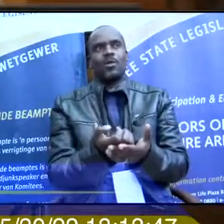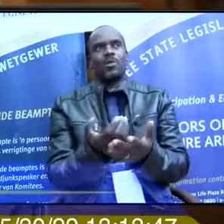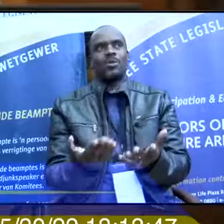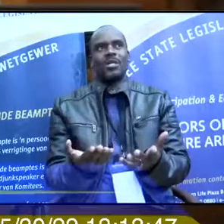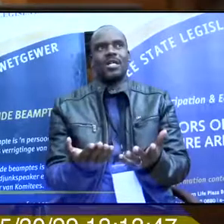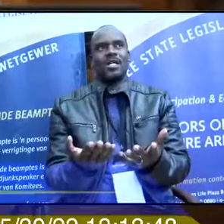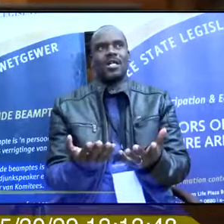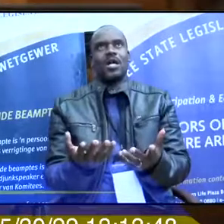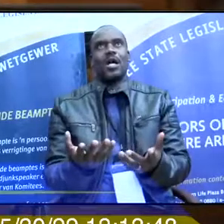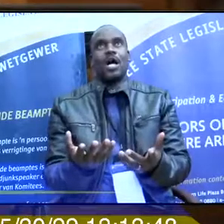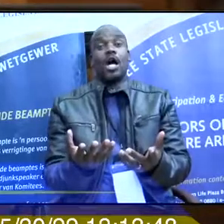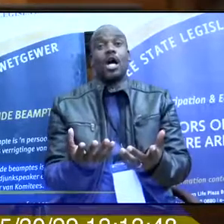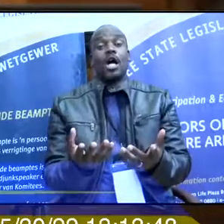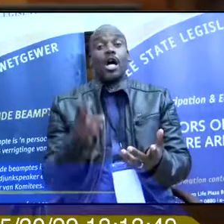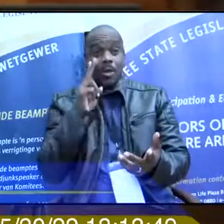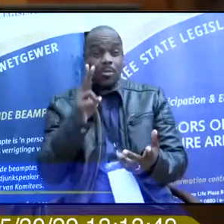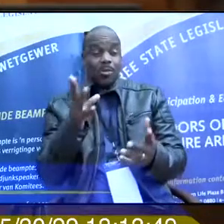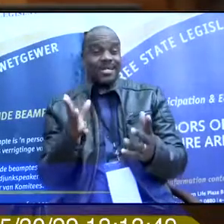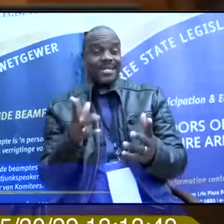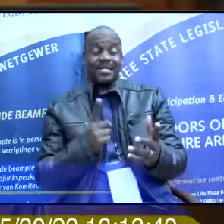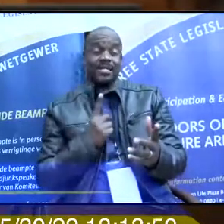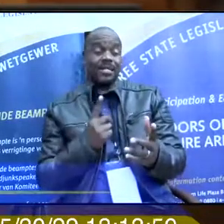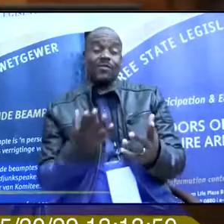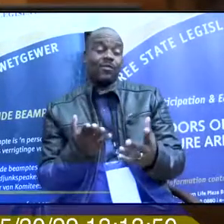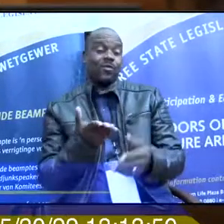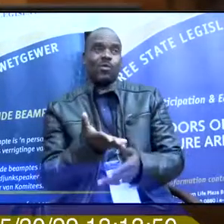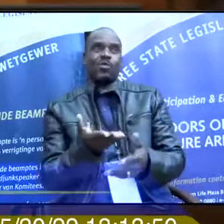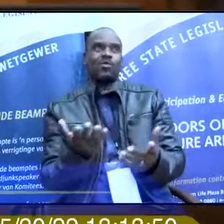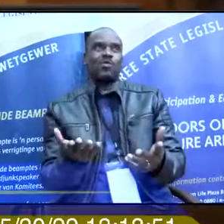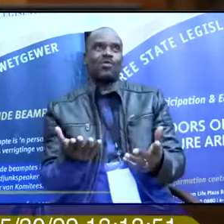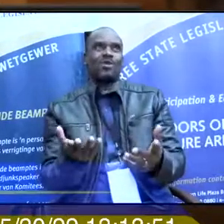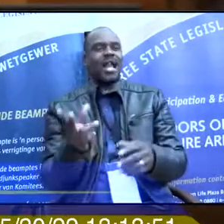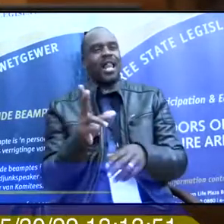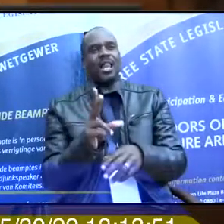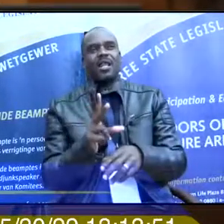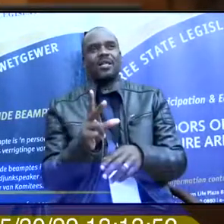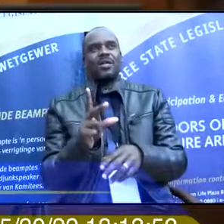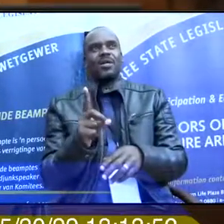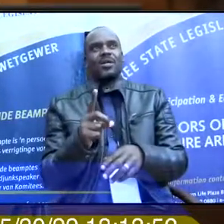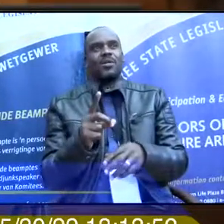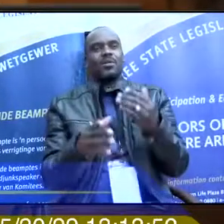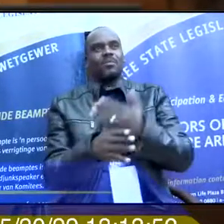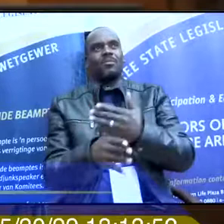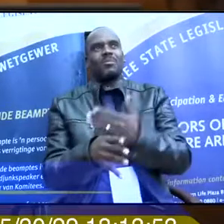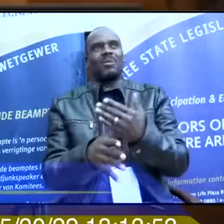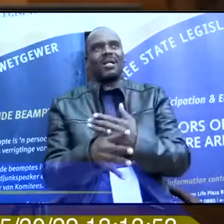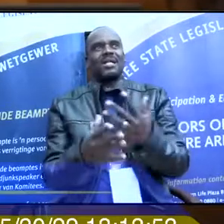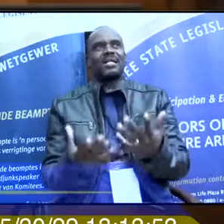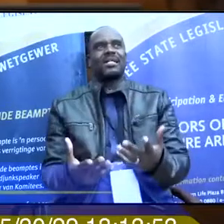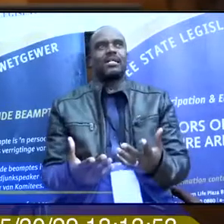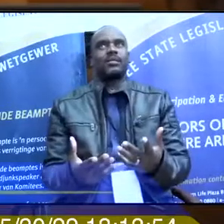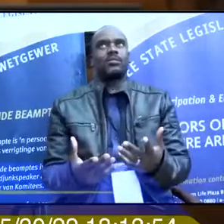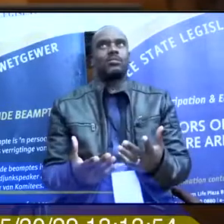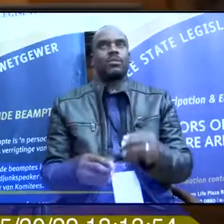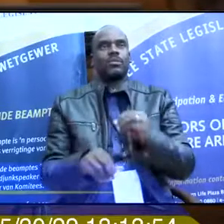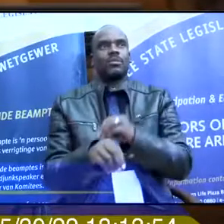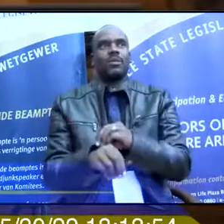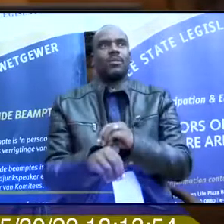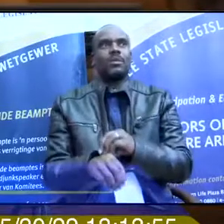ourselves in we're still experiencing a lot of healthcare workers migrating to european countries